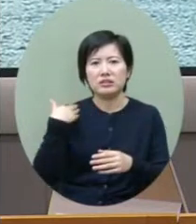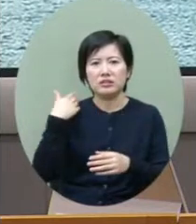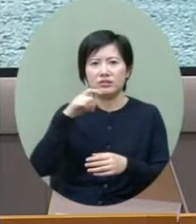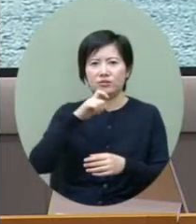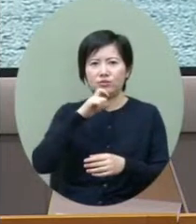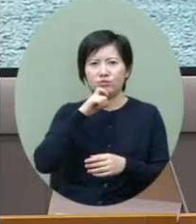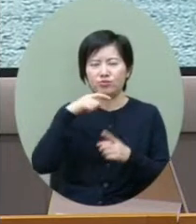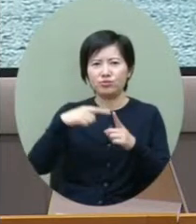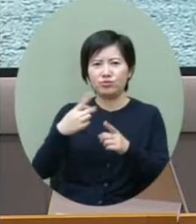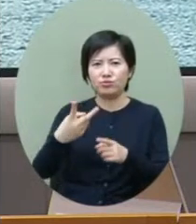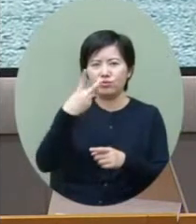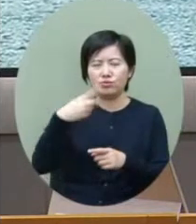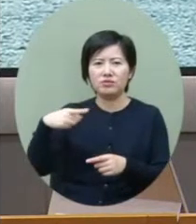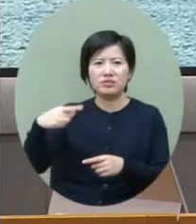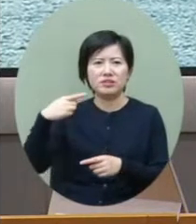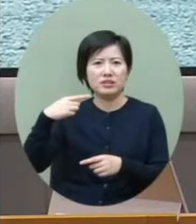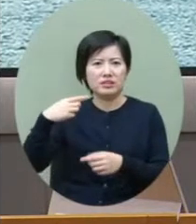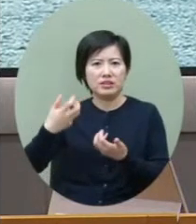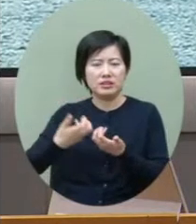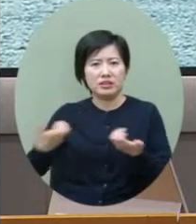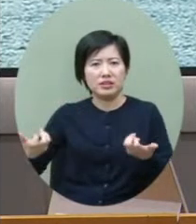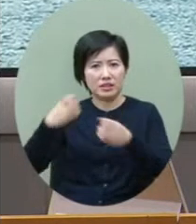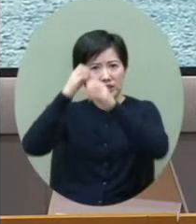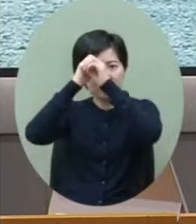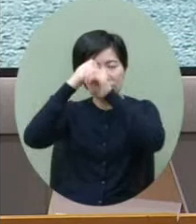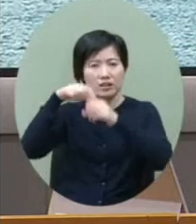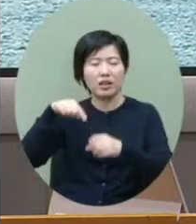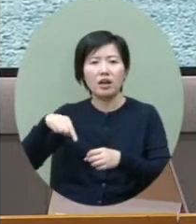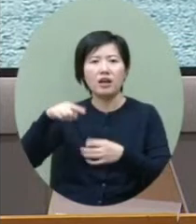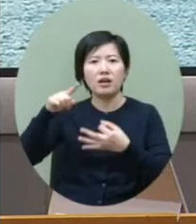Estate, and